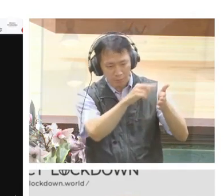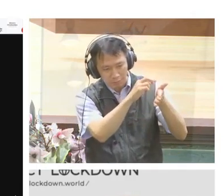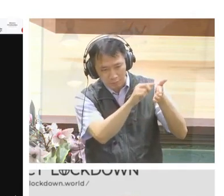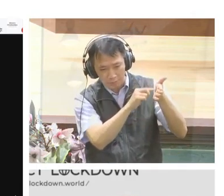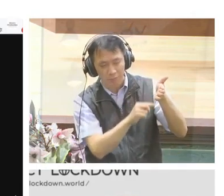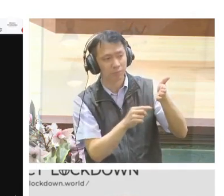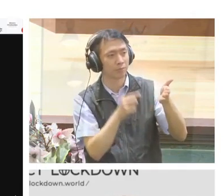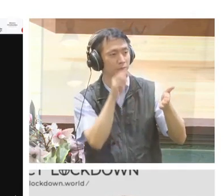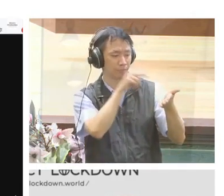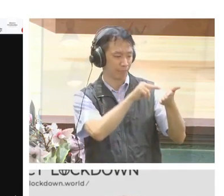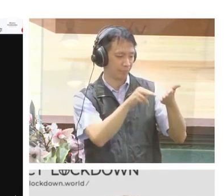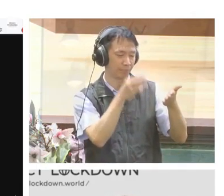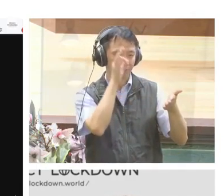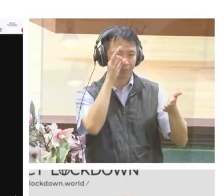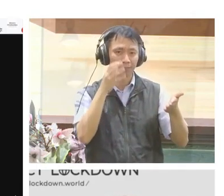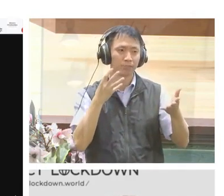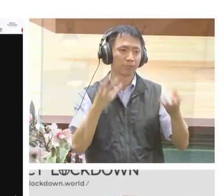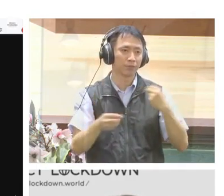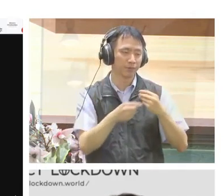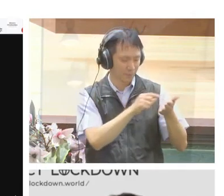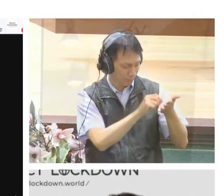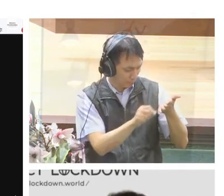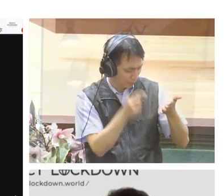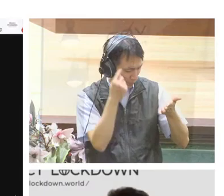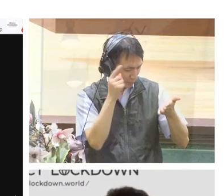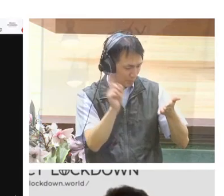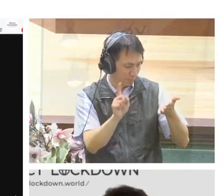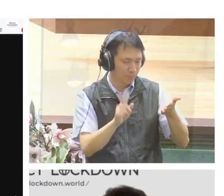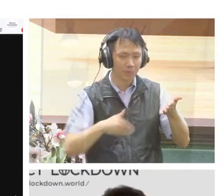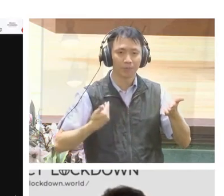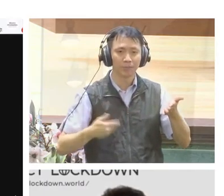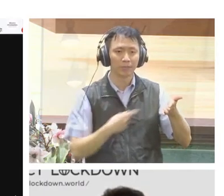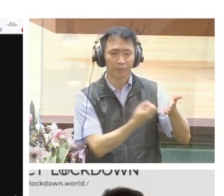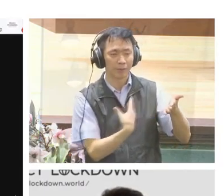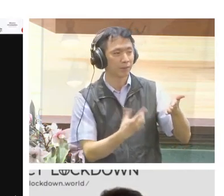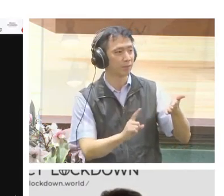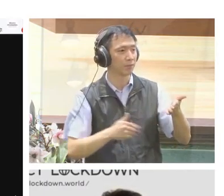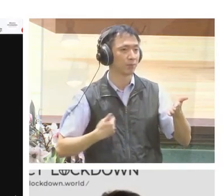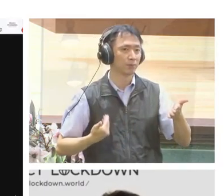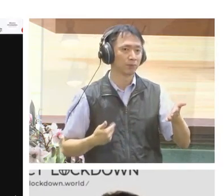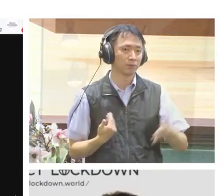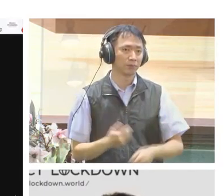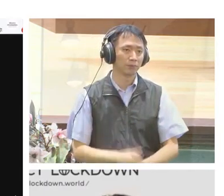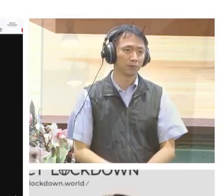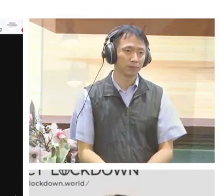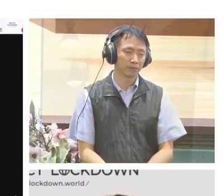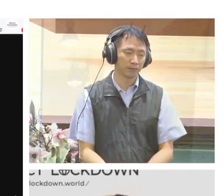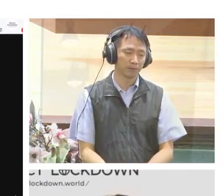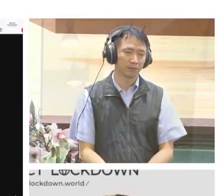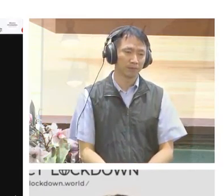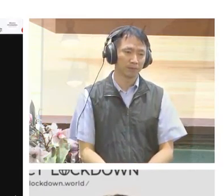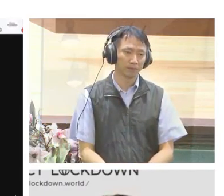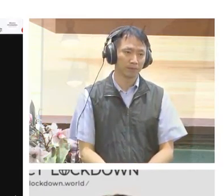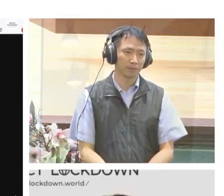the actual measure is and how it might impact. And so those are things that we code into